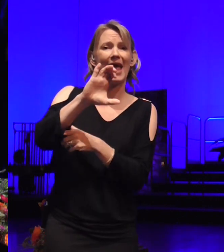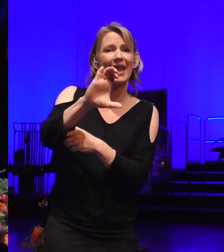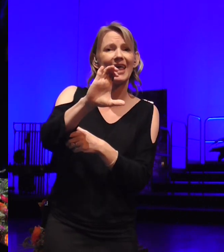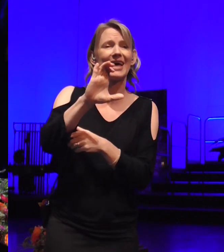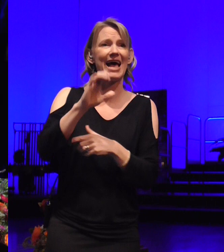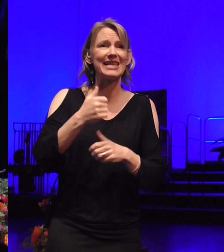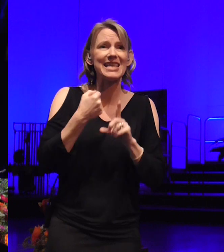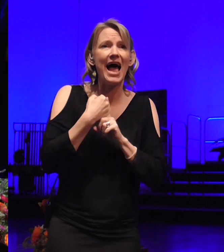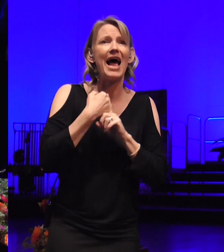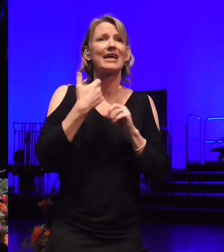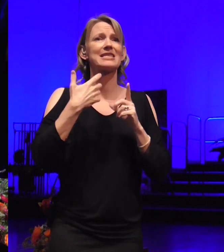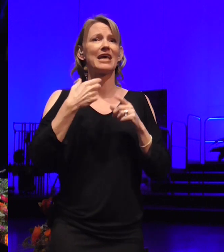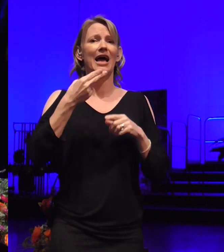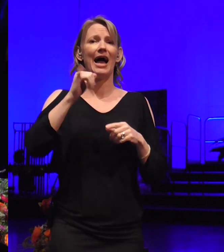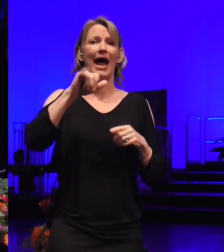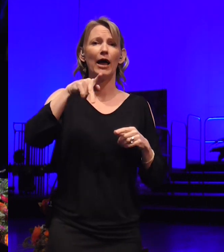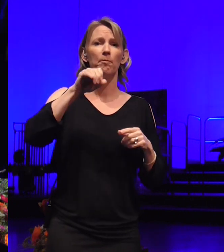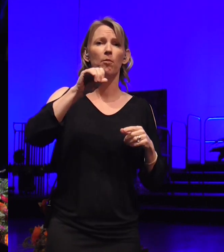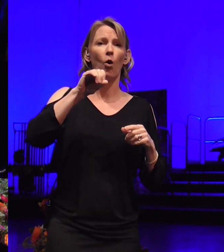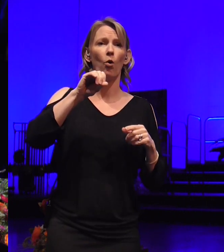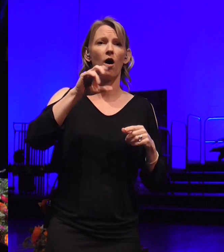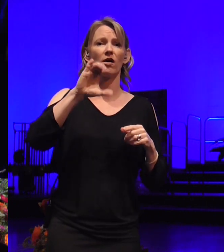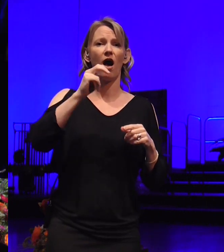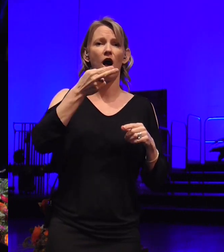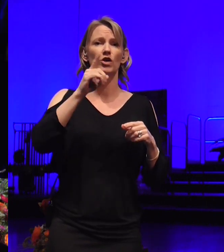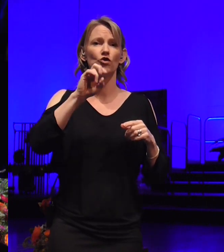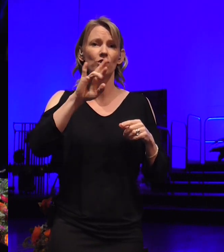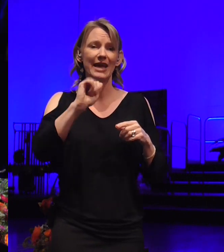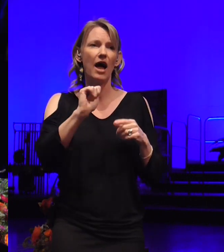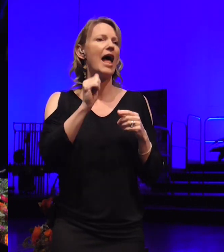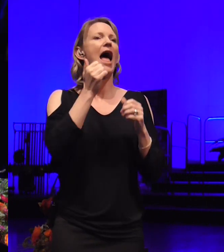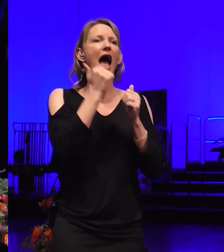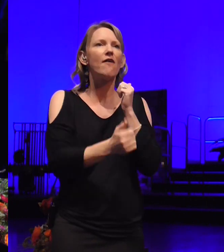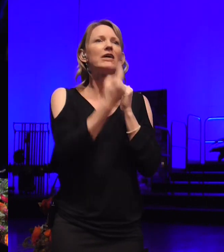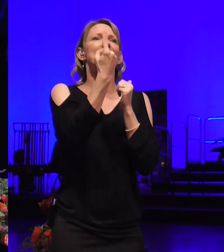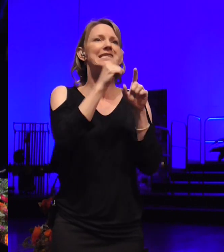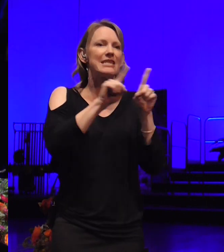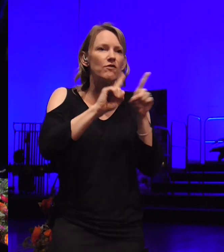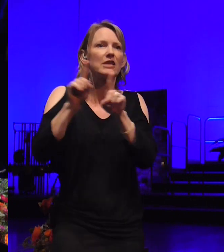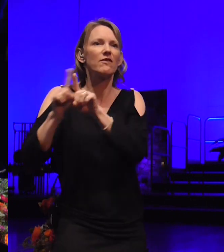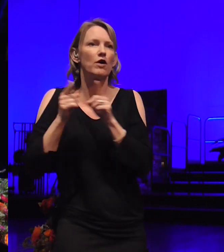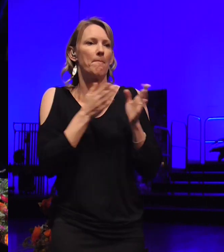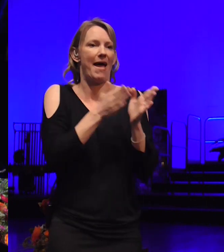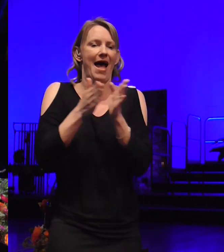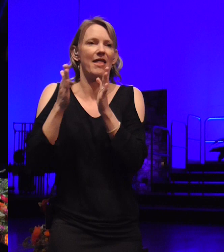attacks to hypochondria to every form you could find anxiety. I was practicing it.